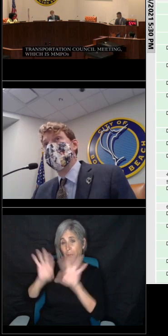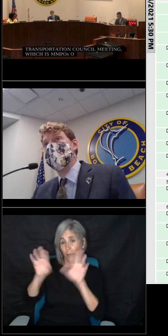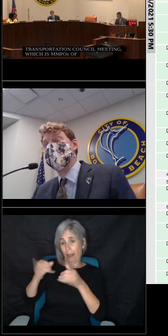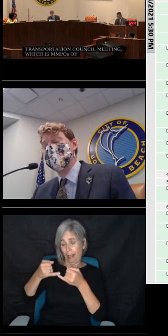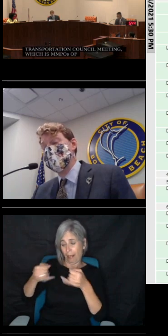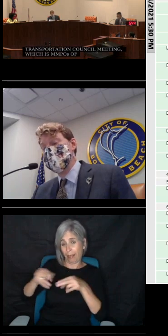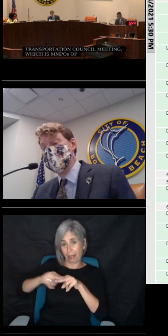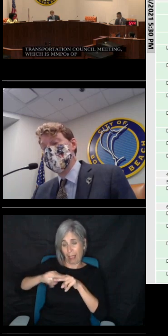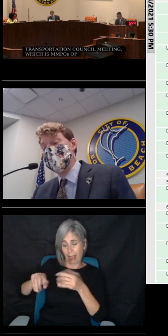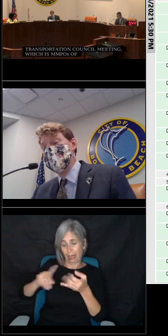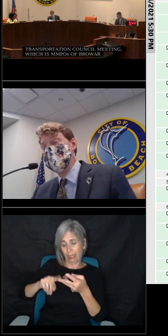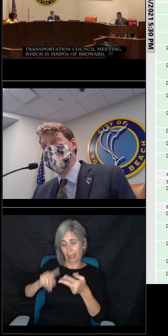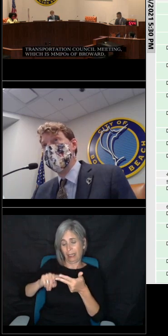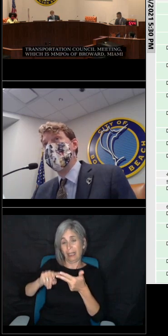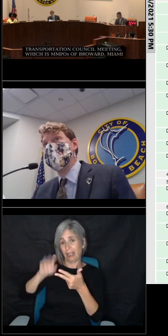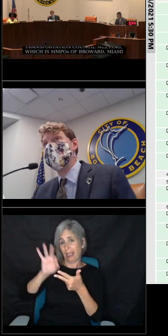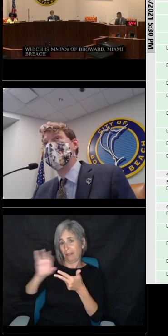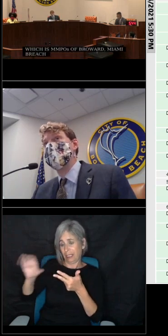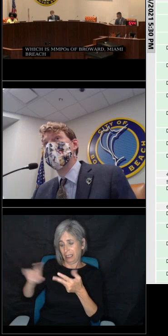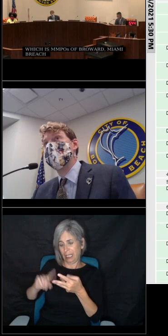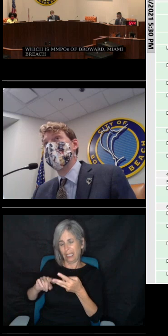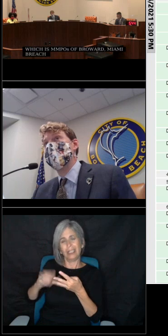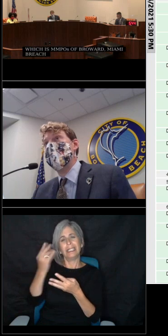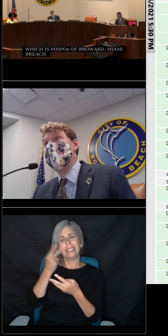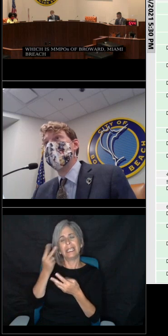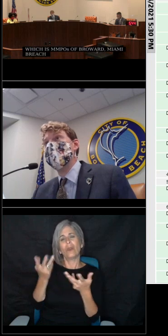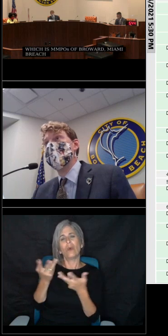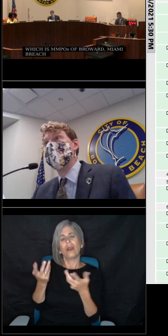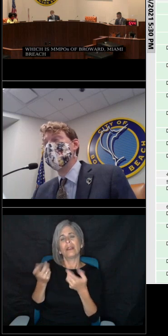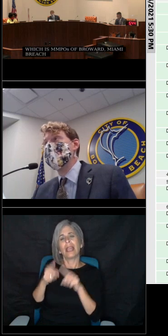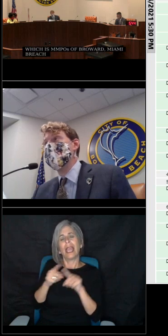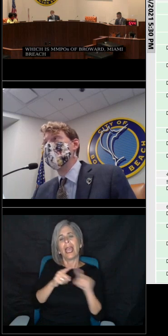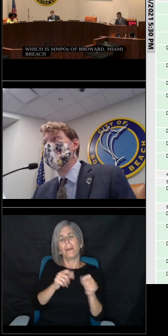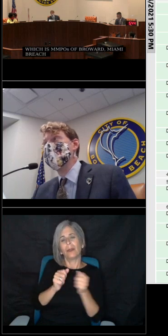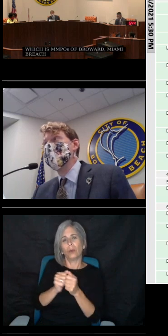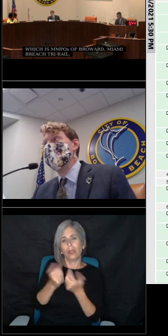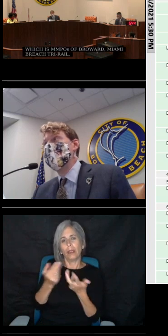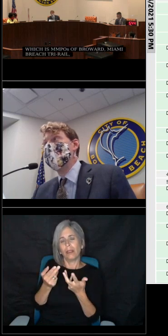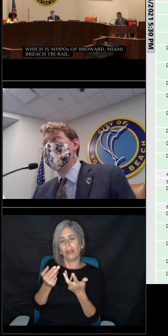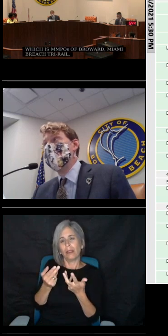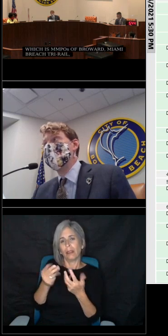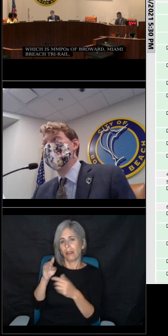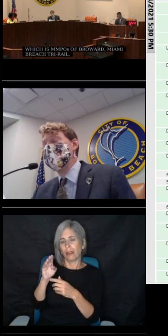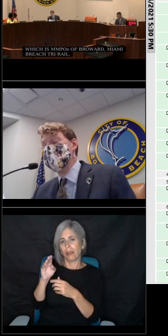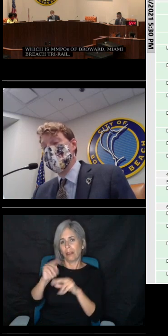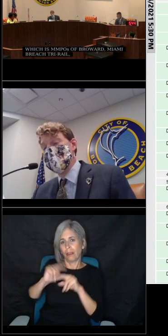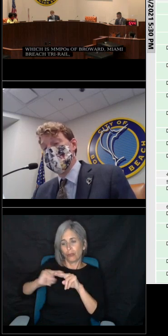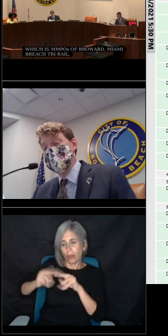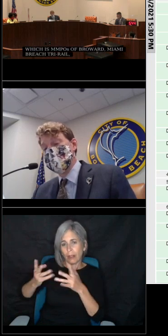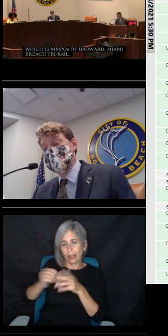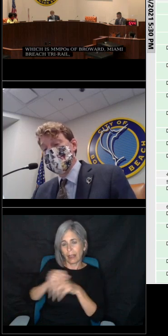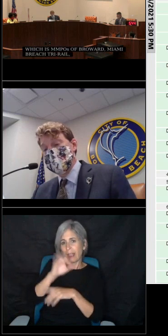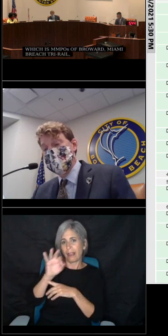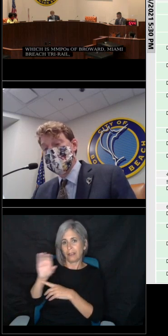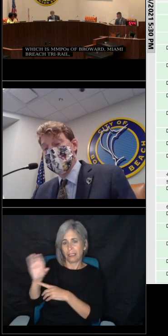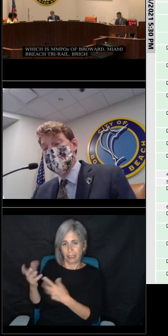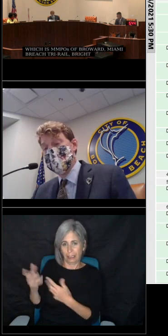FEC, to see what is going to happen with commuter rail on our FEC